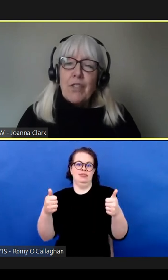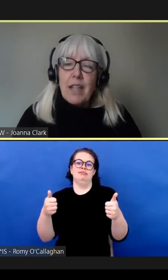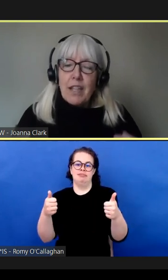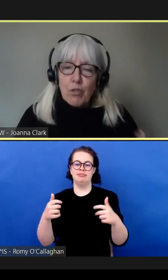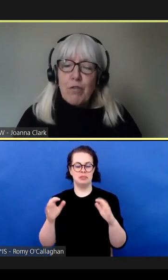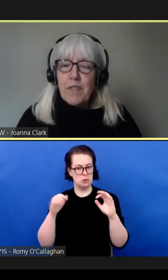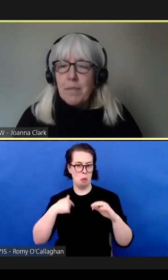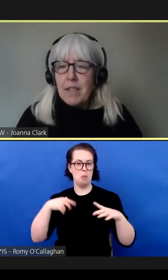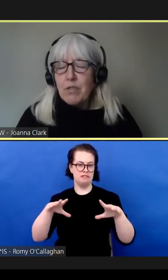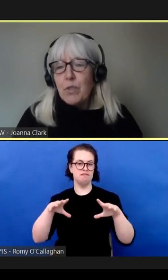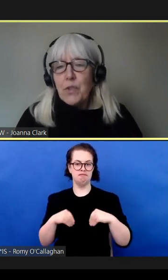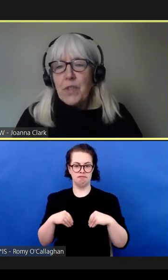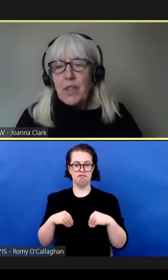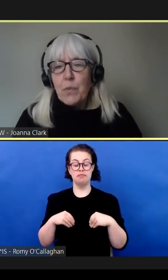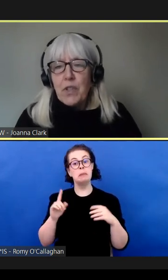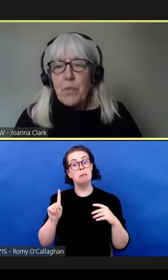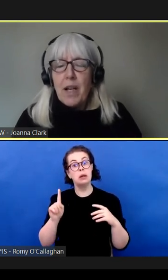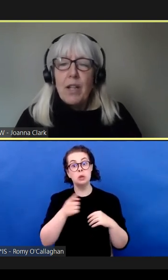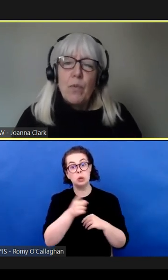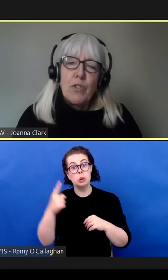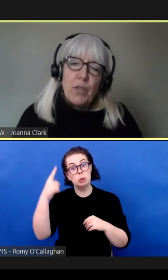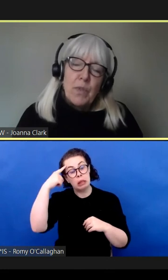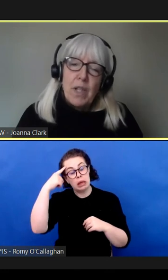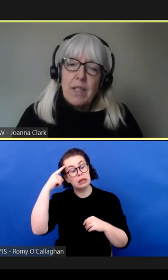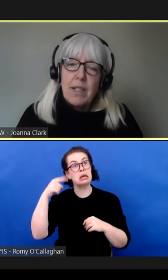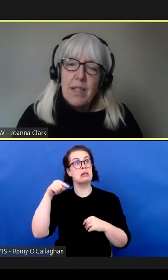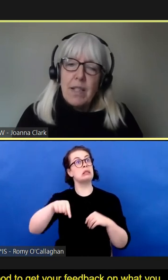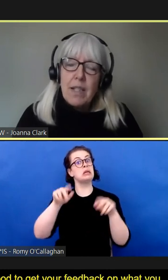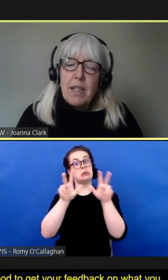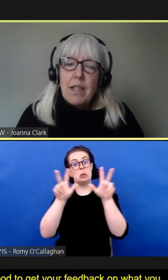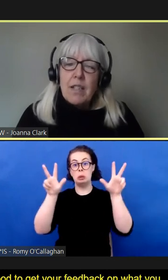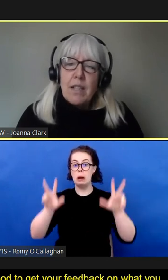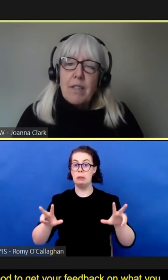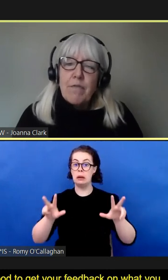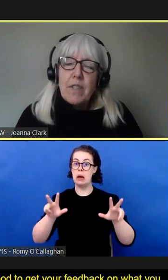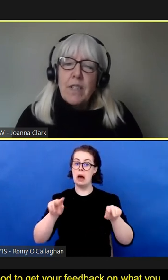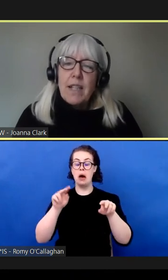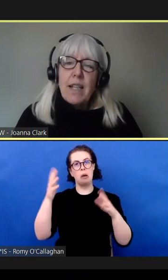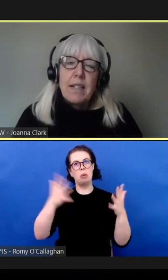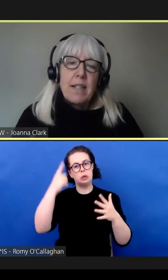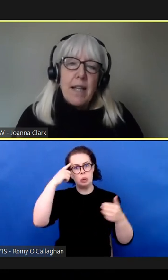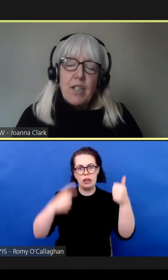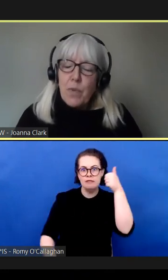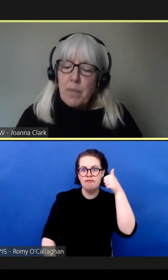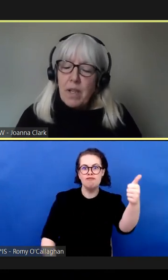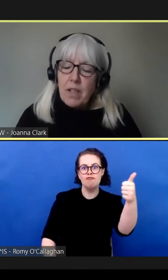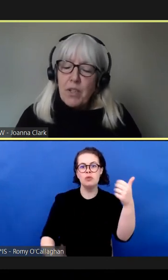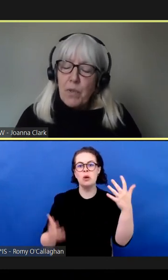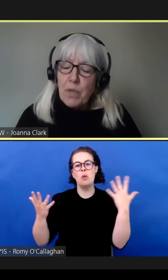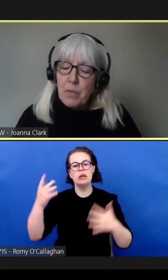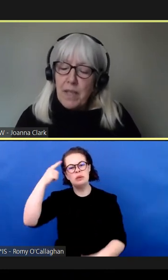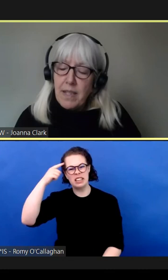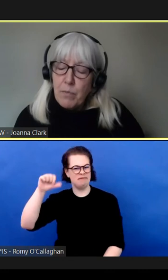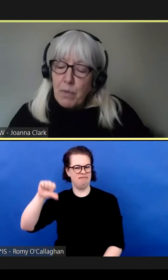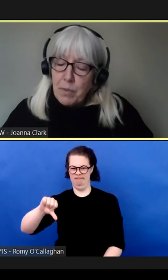good to get your feedback on what you think worked well, what you would like to see done differently at the next webinars. And we